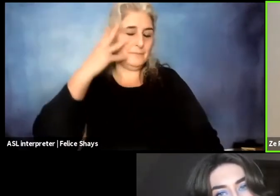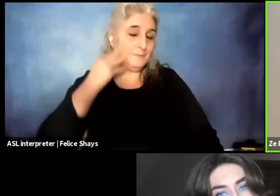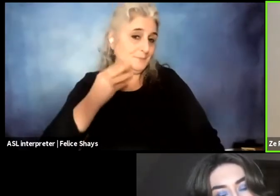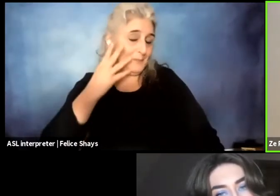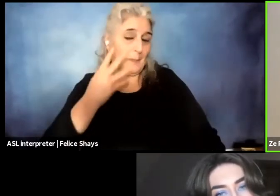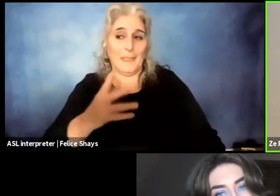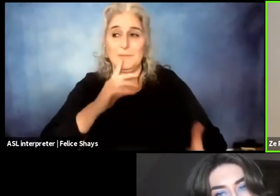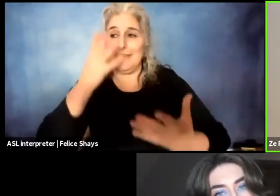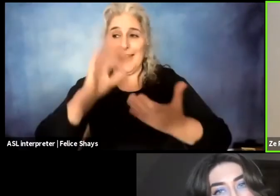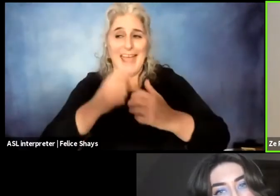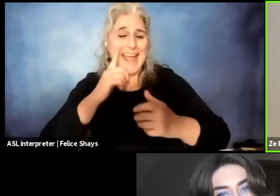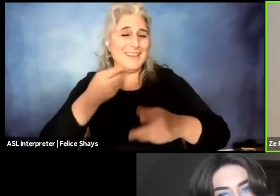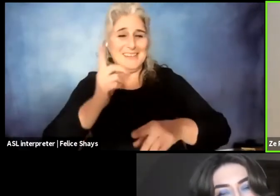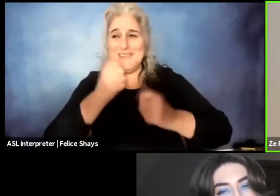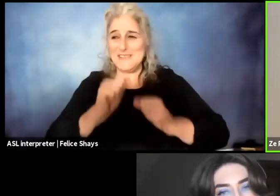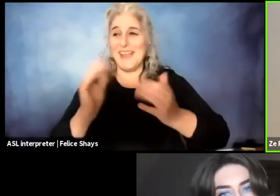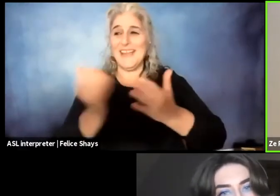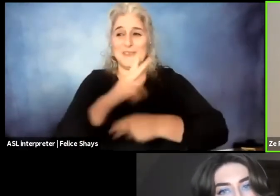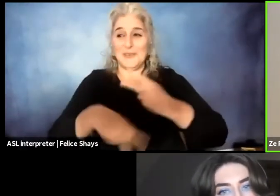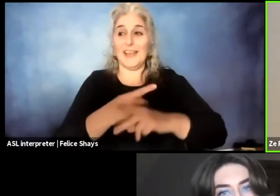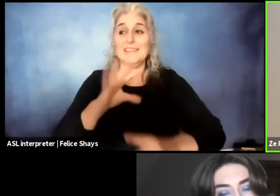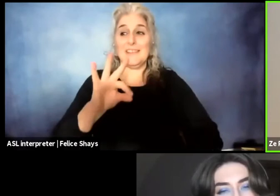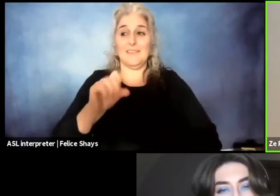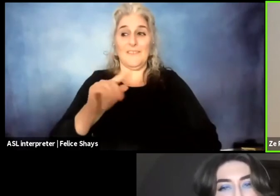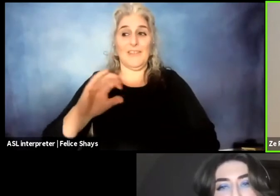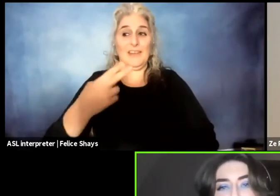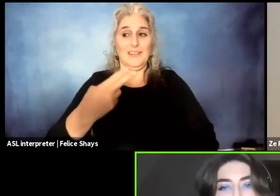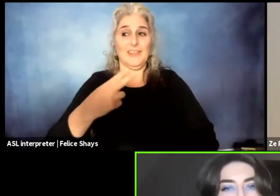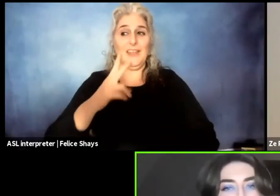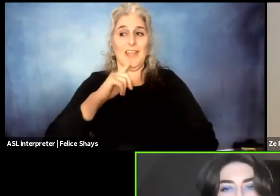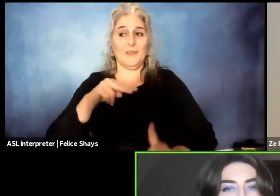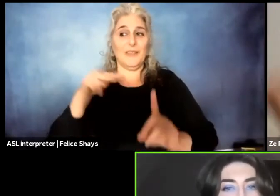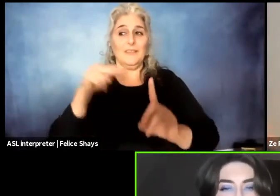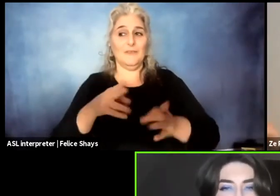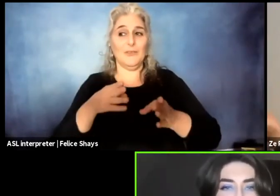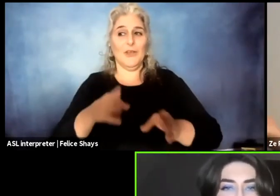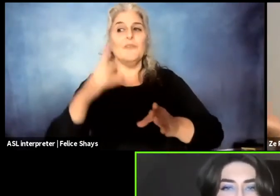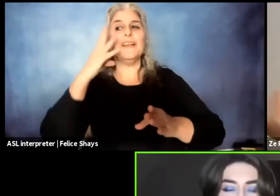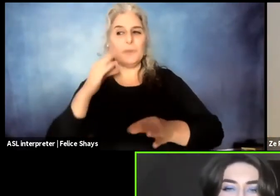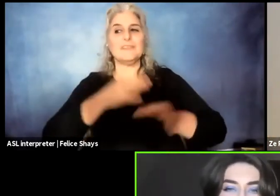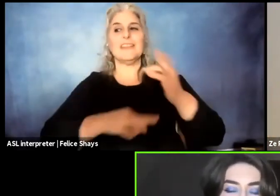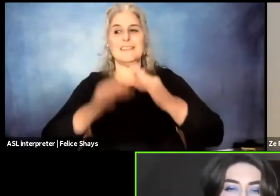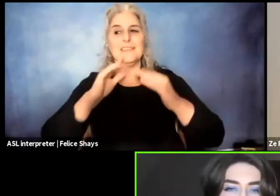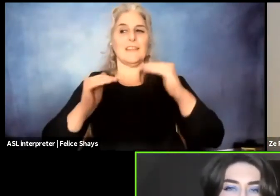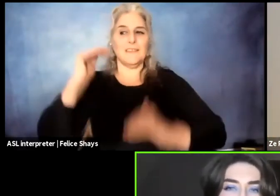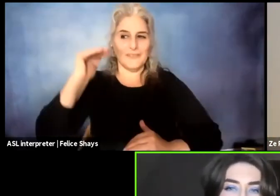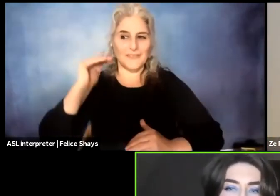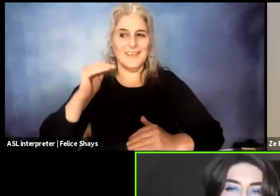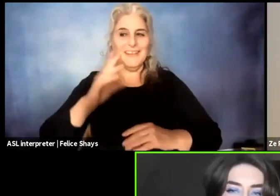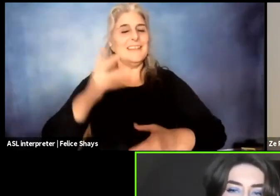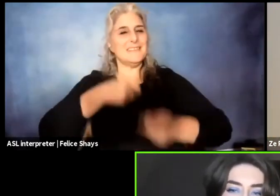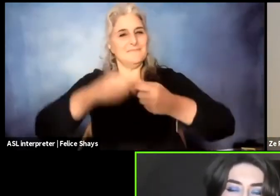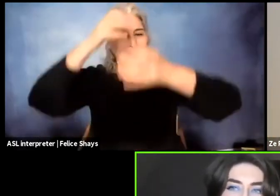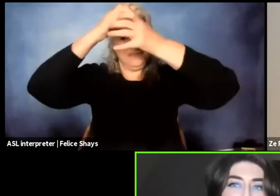of fetishes? How would you know that, you know, sex? There's so much knowledge. There's so much like power that we already have. Like,